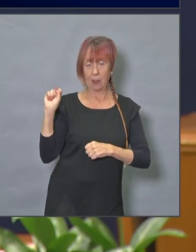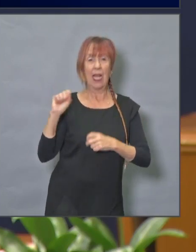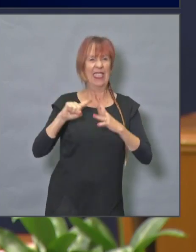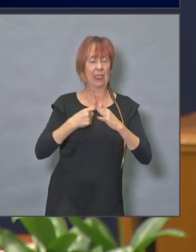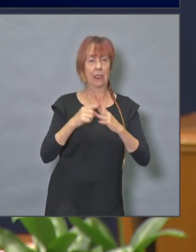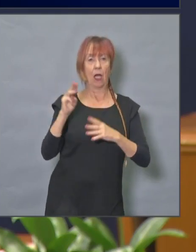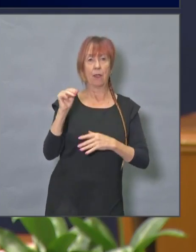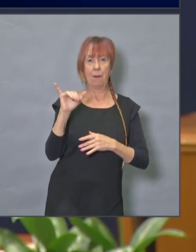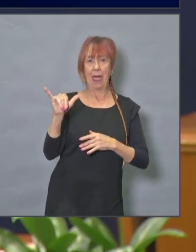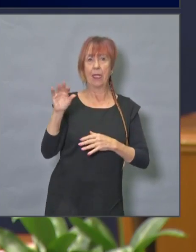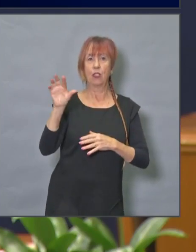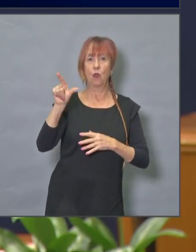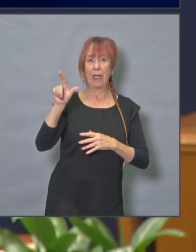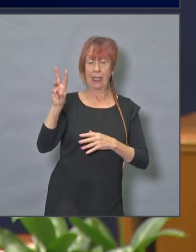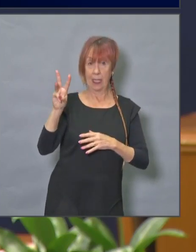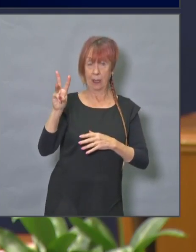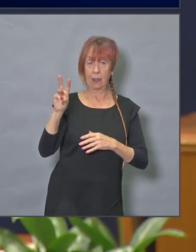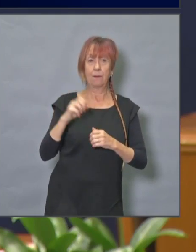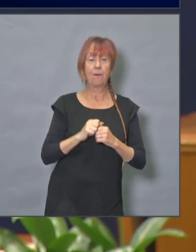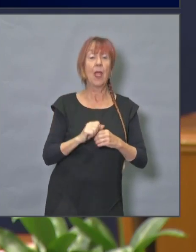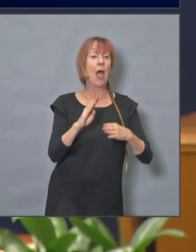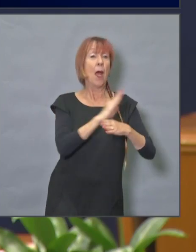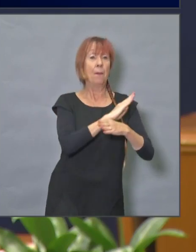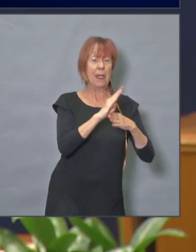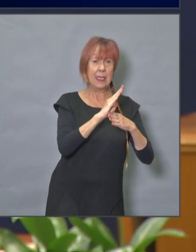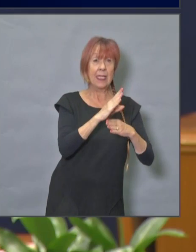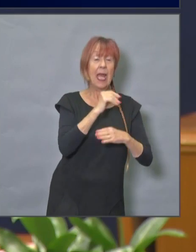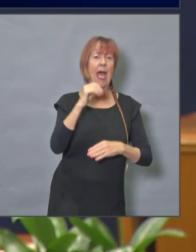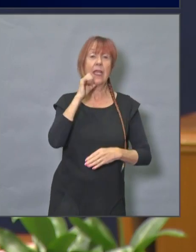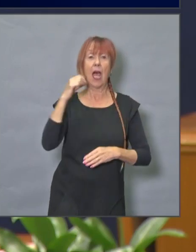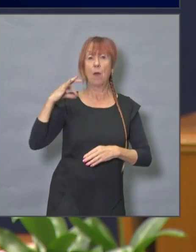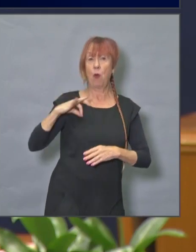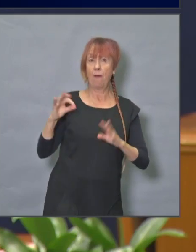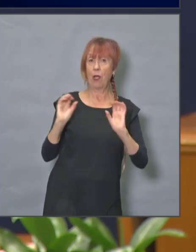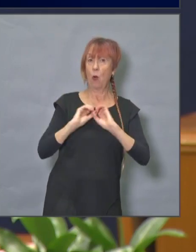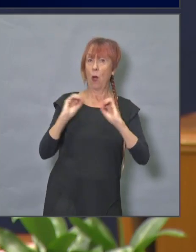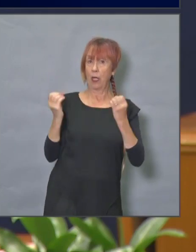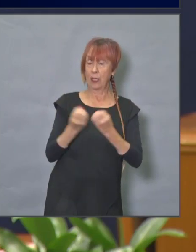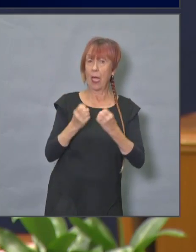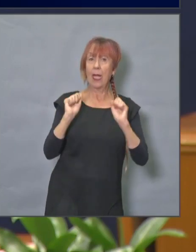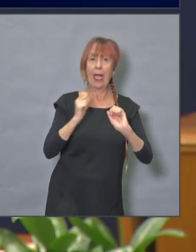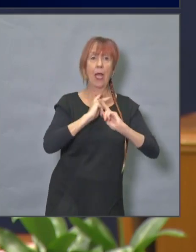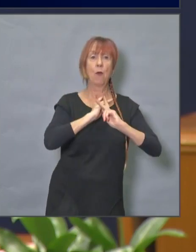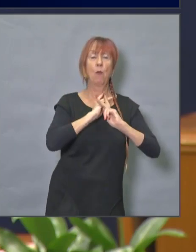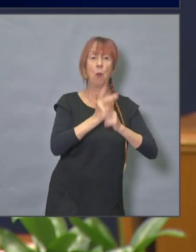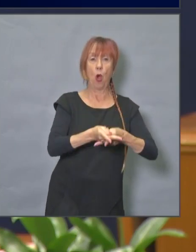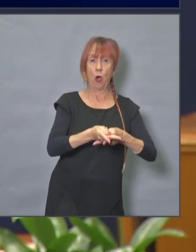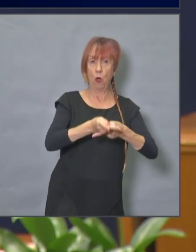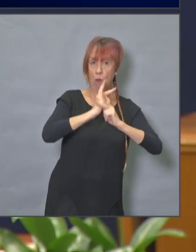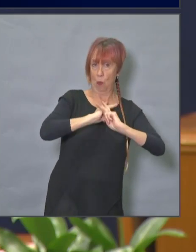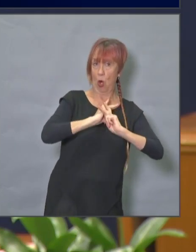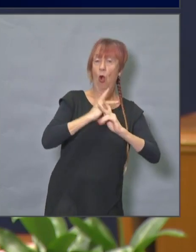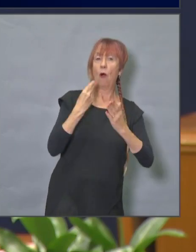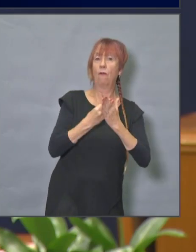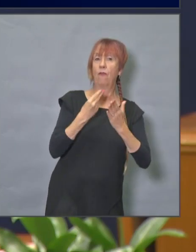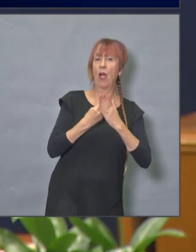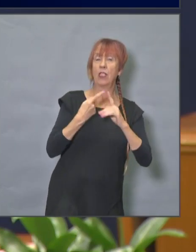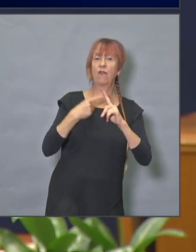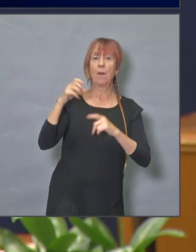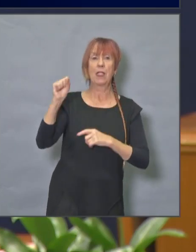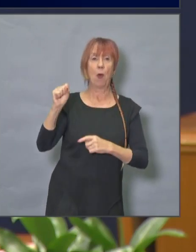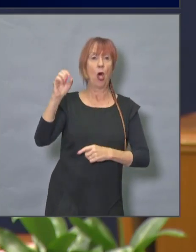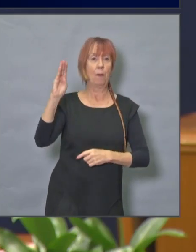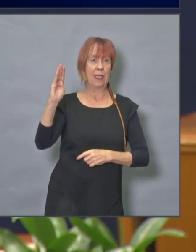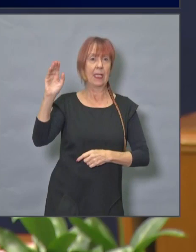on May 26. Businesses and nonprofit organizations may borrow funds from the Small Business Administration